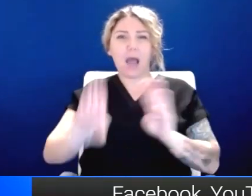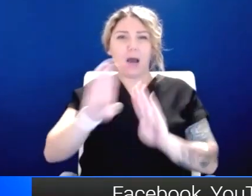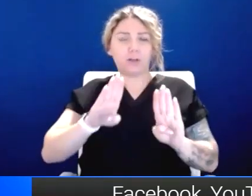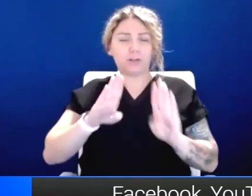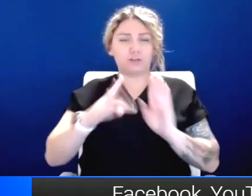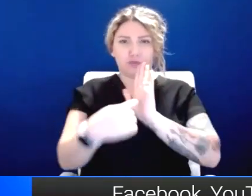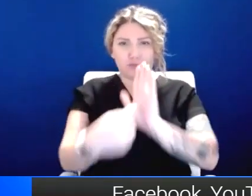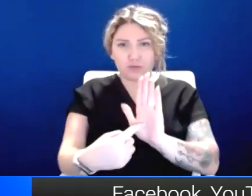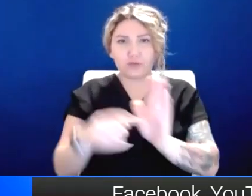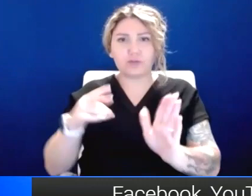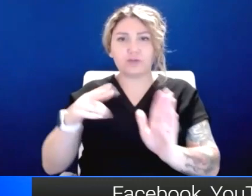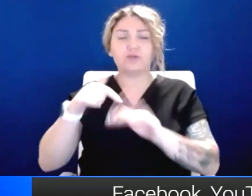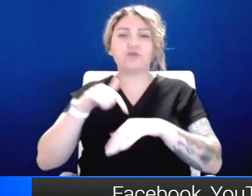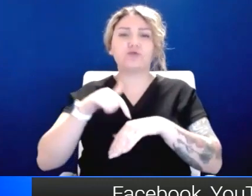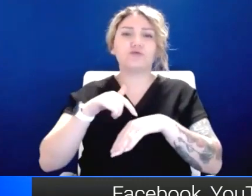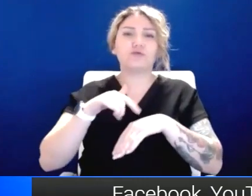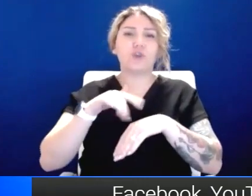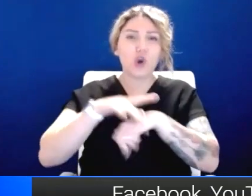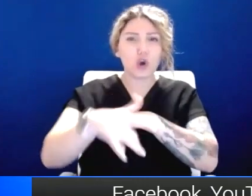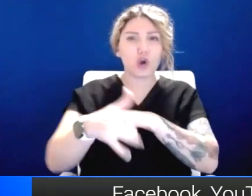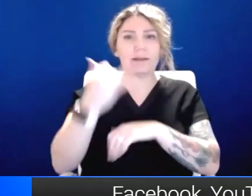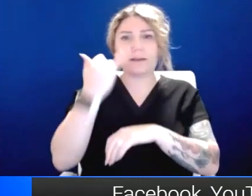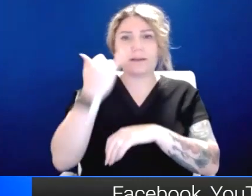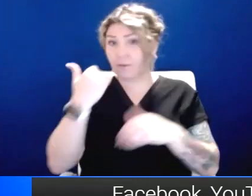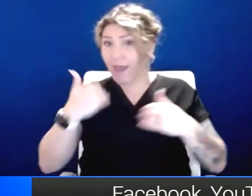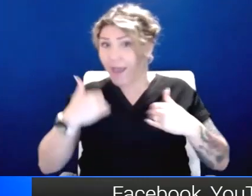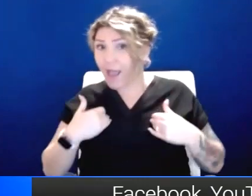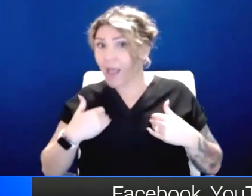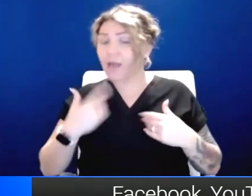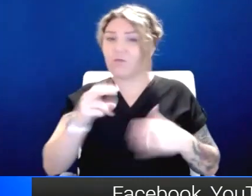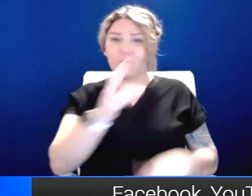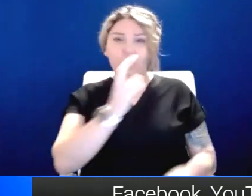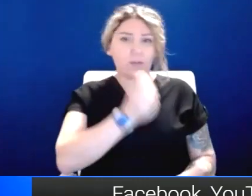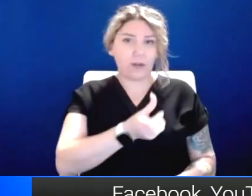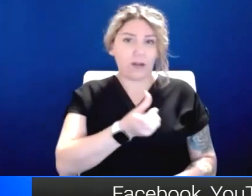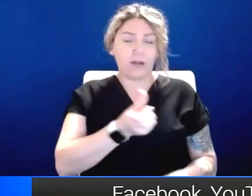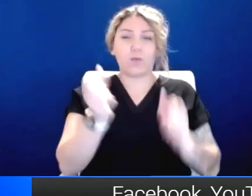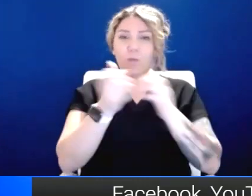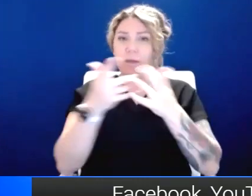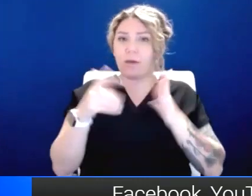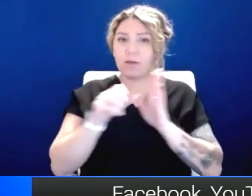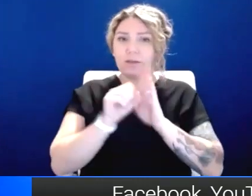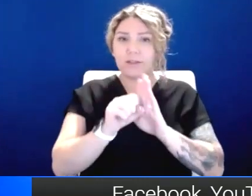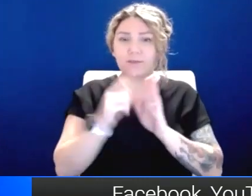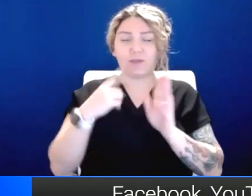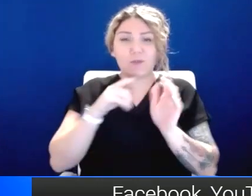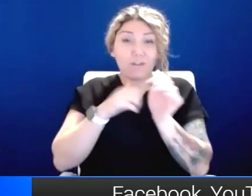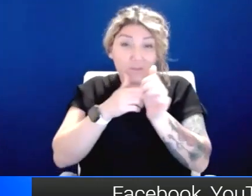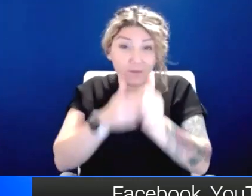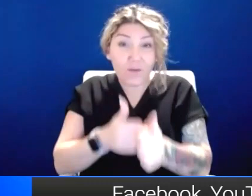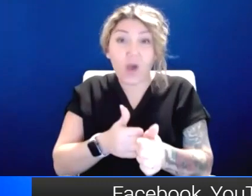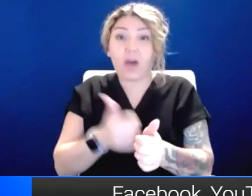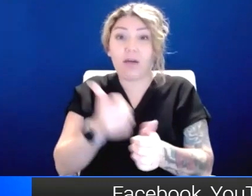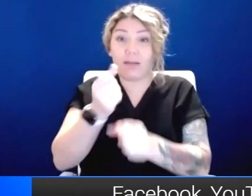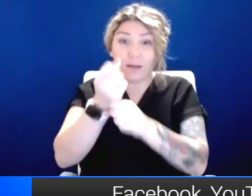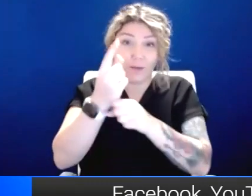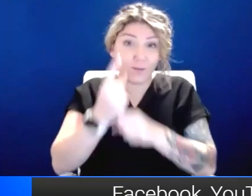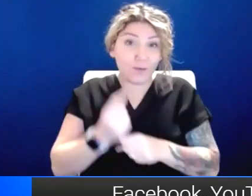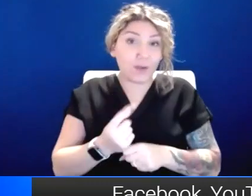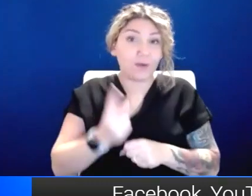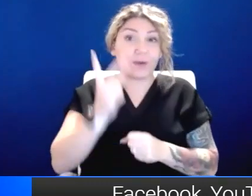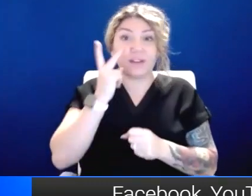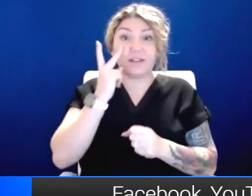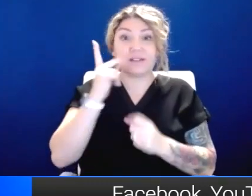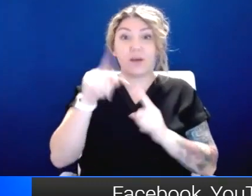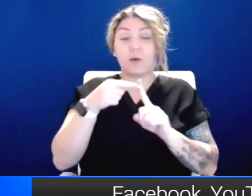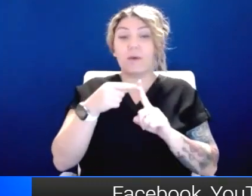this indeed is Parkinson's or not. And even if they don't have any symptoms, then we follow them very closely every year to see when the symptoms